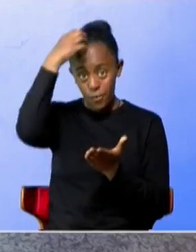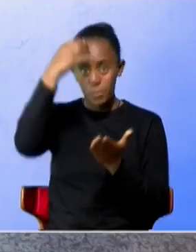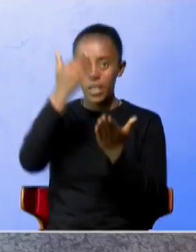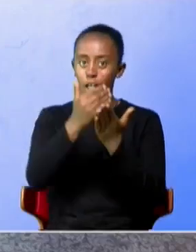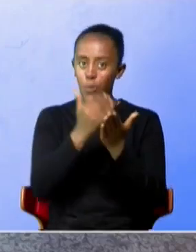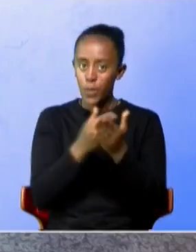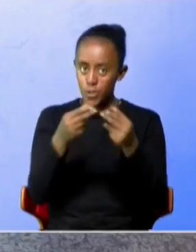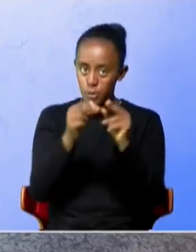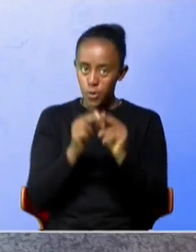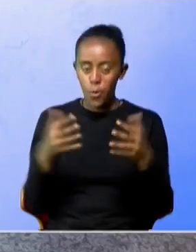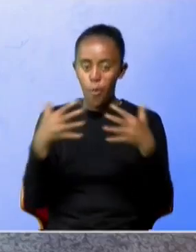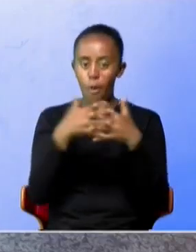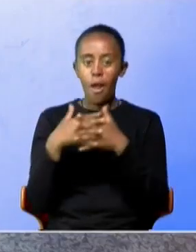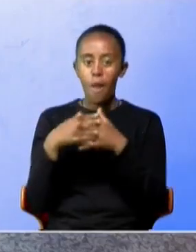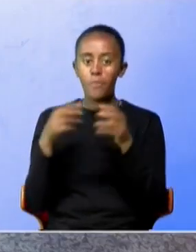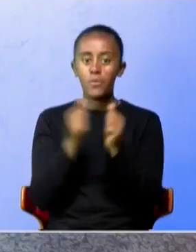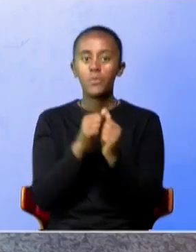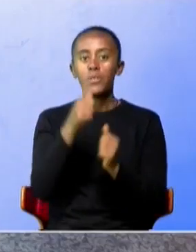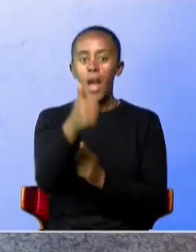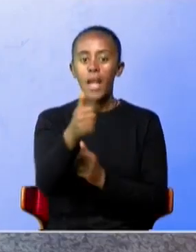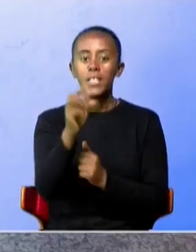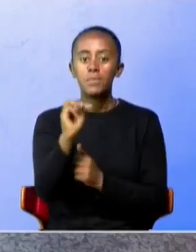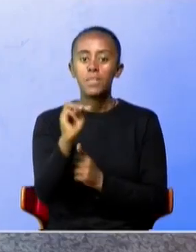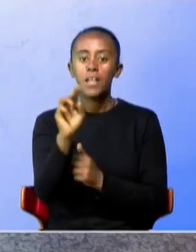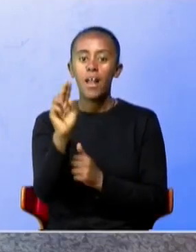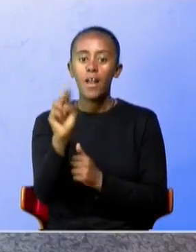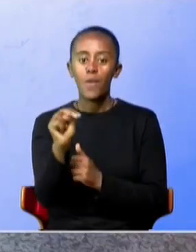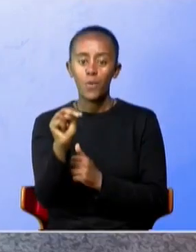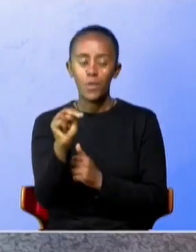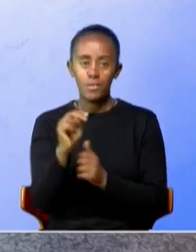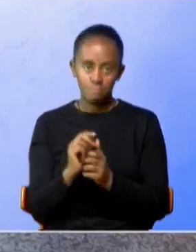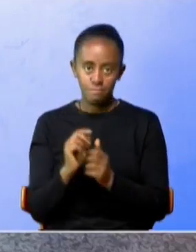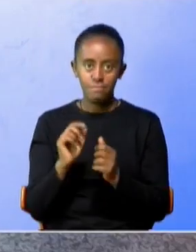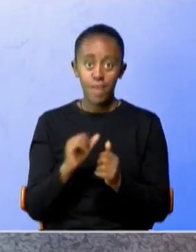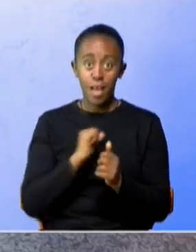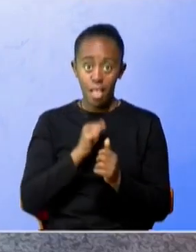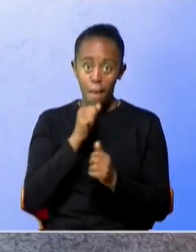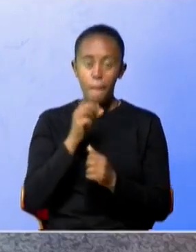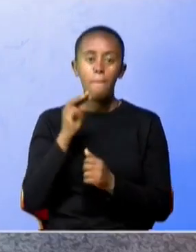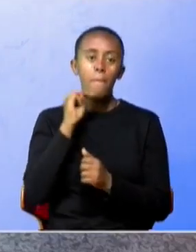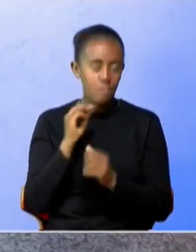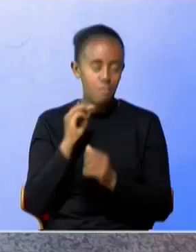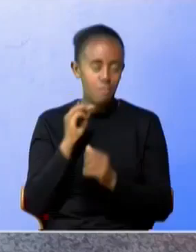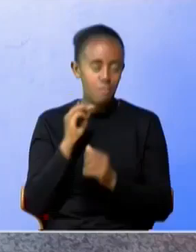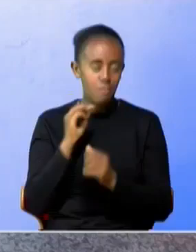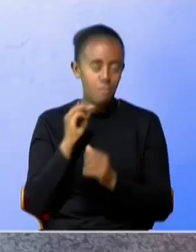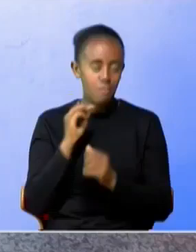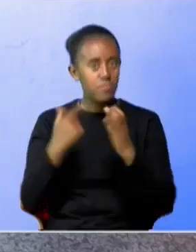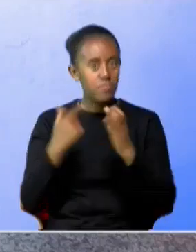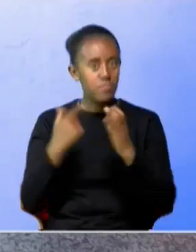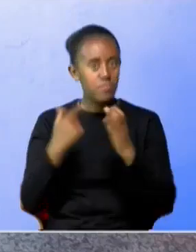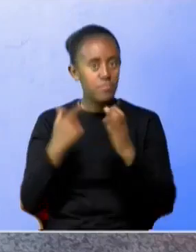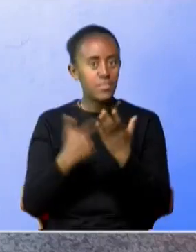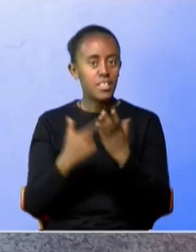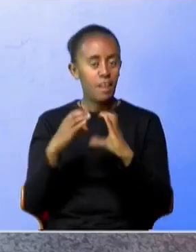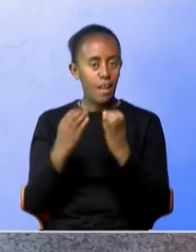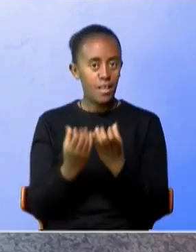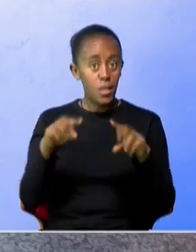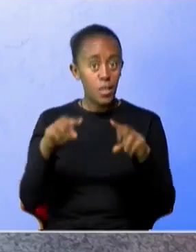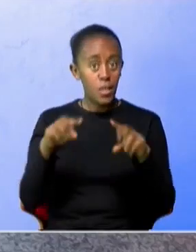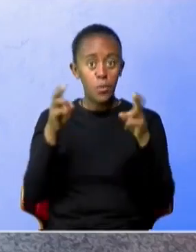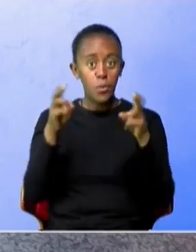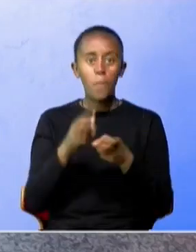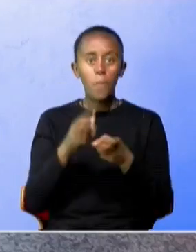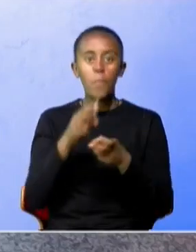Education Bureau in collaboration with Addis Media Network. I am Ms. Mustal bringing you this class, and today's topic